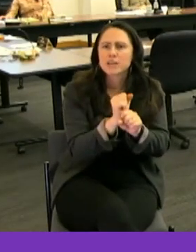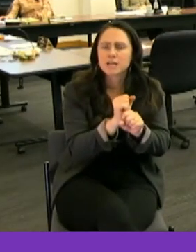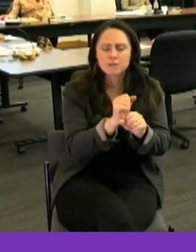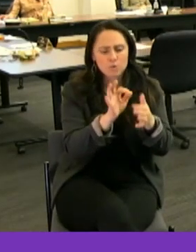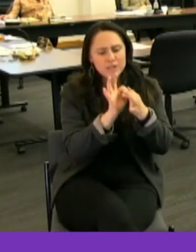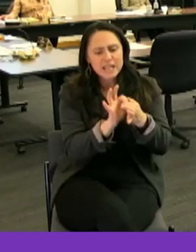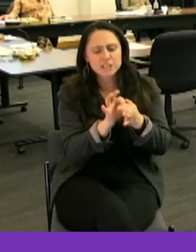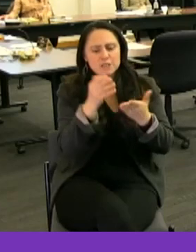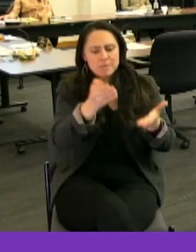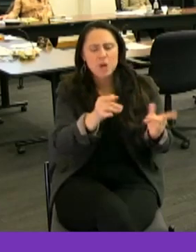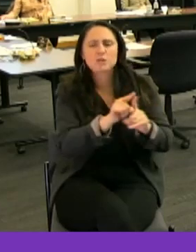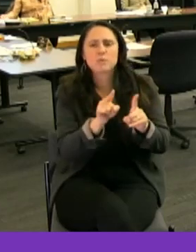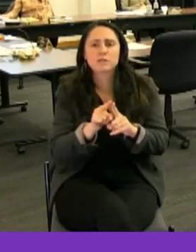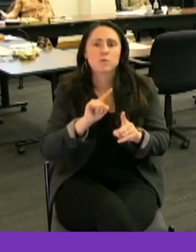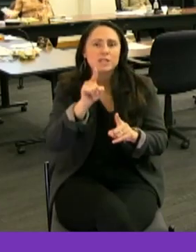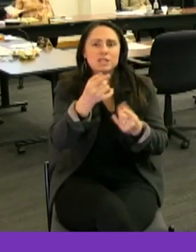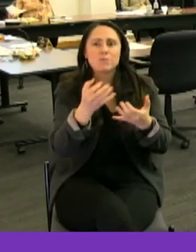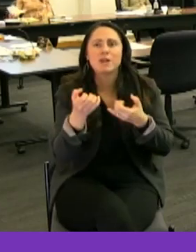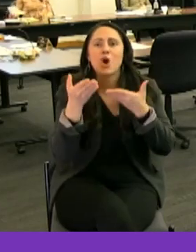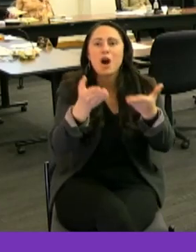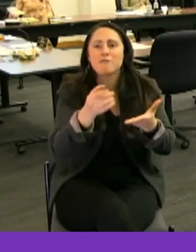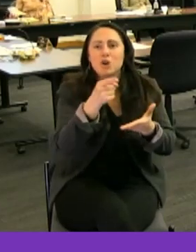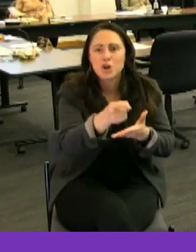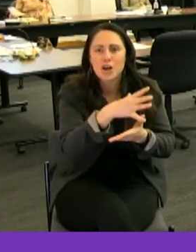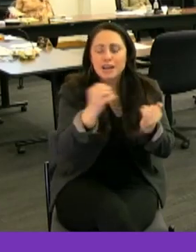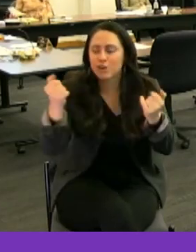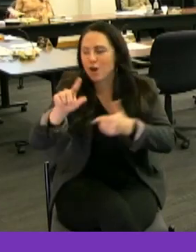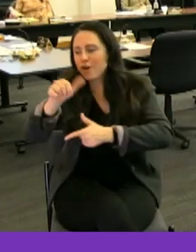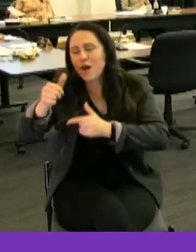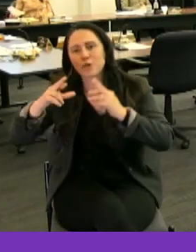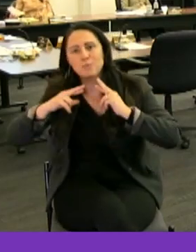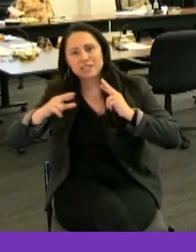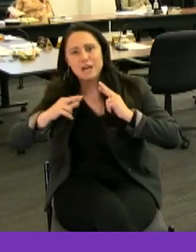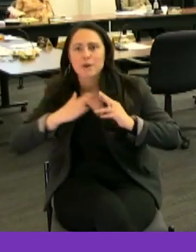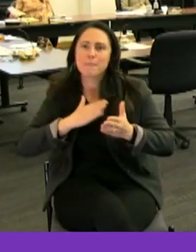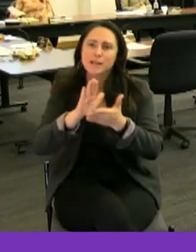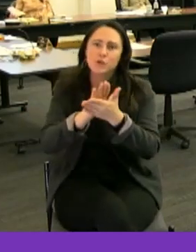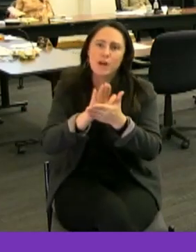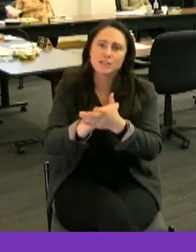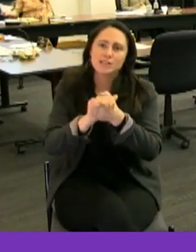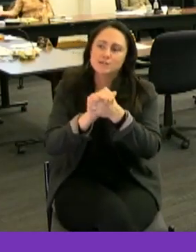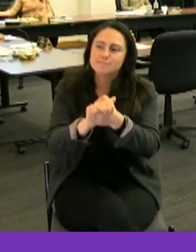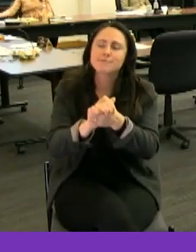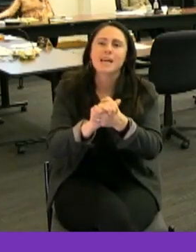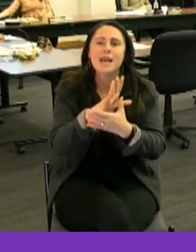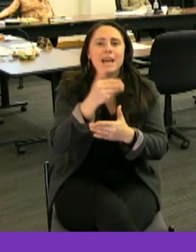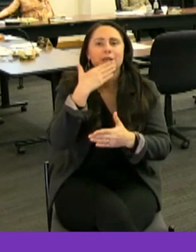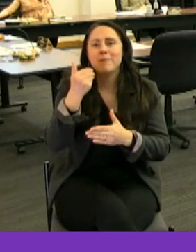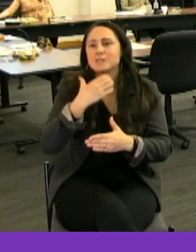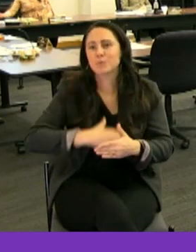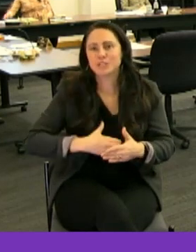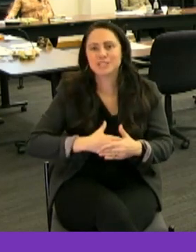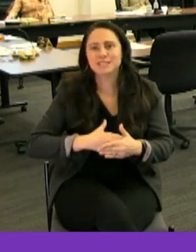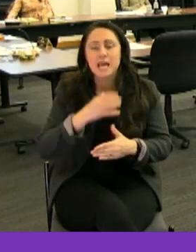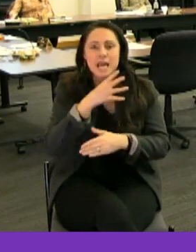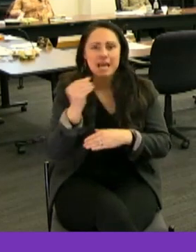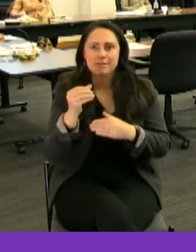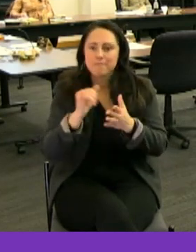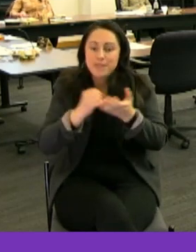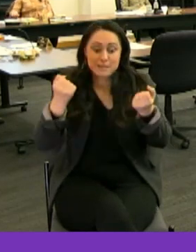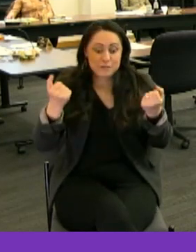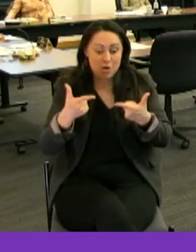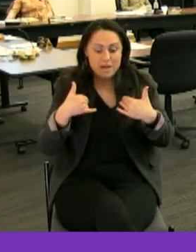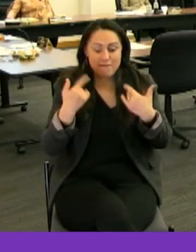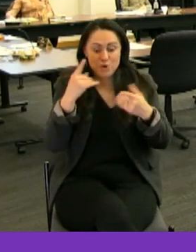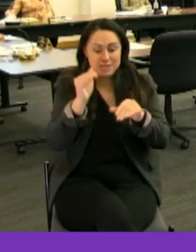relationship there as well. So I just want to offer her and all the other retirees my congratulations and best wishes. And that's all I